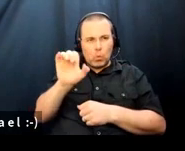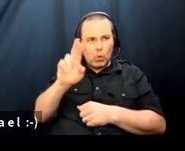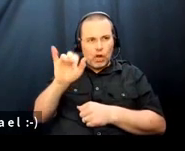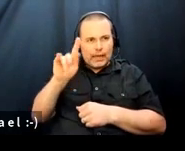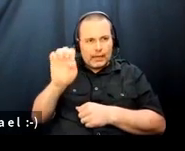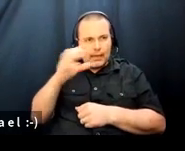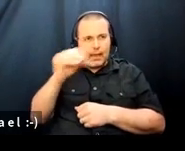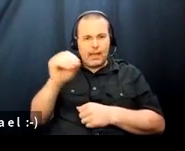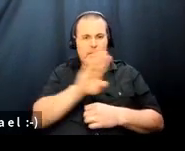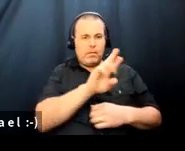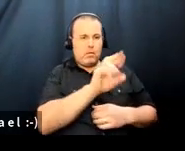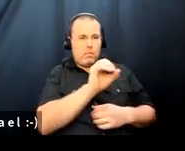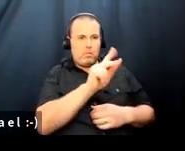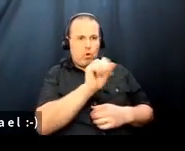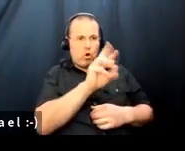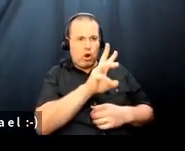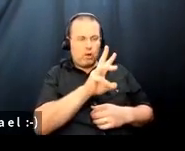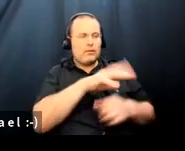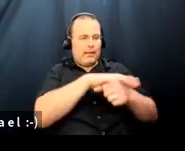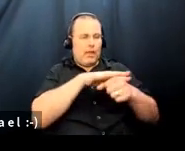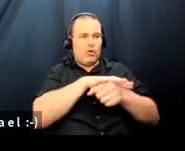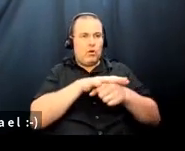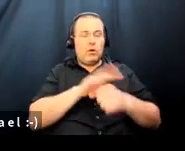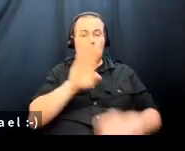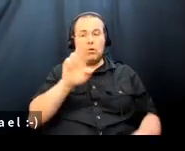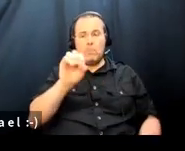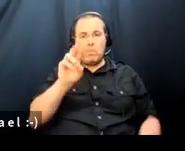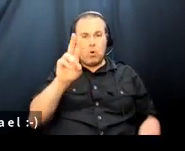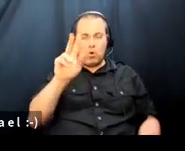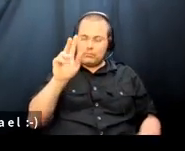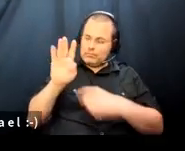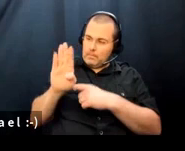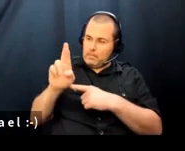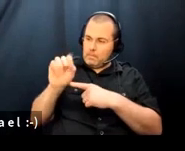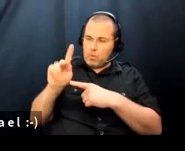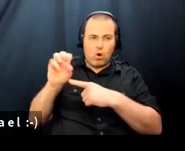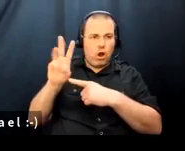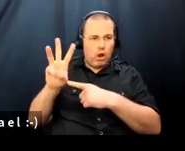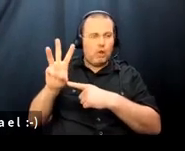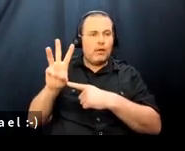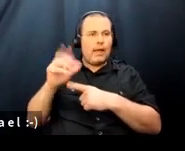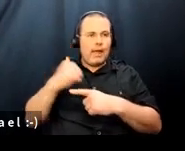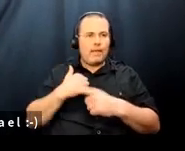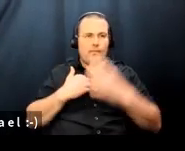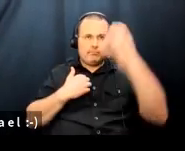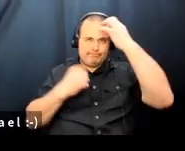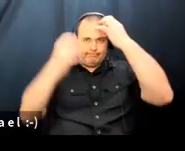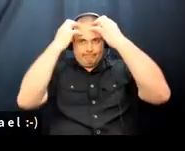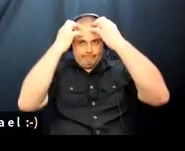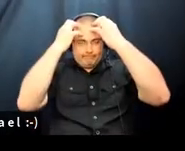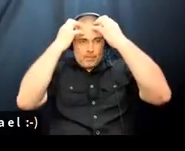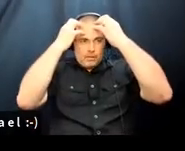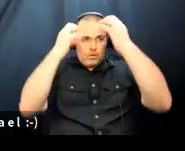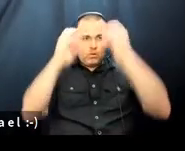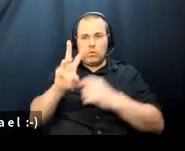area. Brokaw's area, there's one on each side. Wernicke's area, there's only one on one